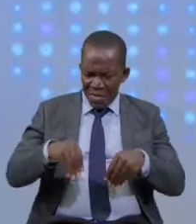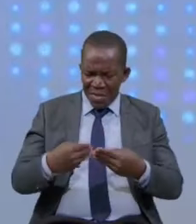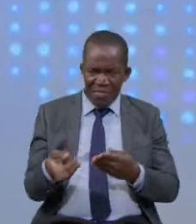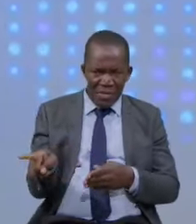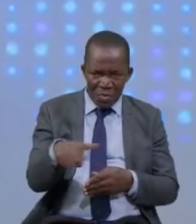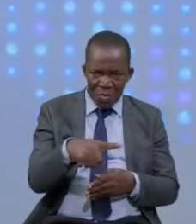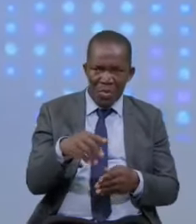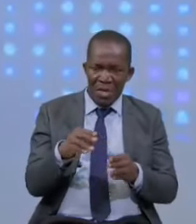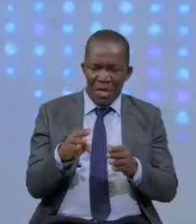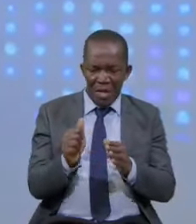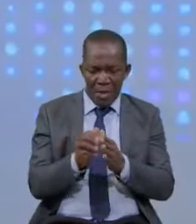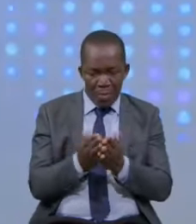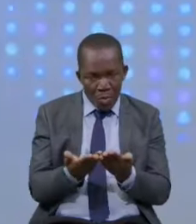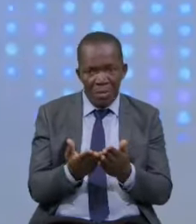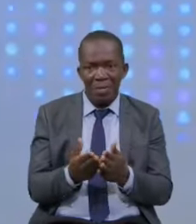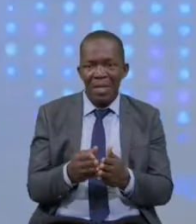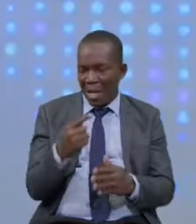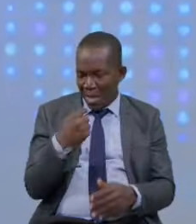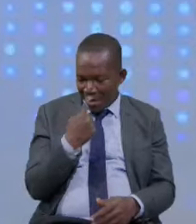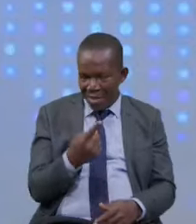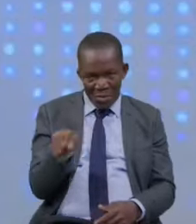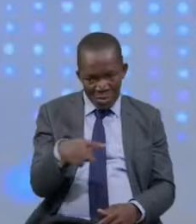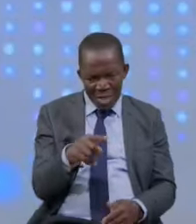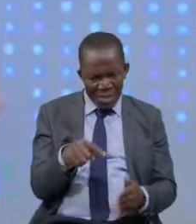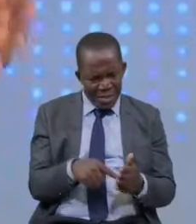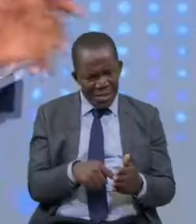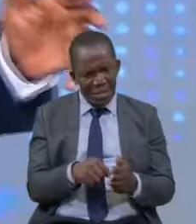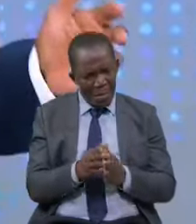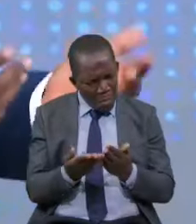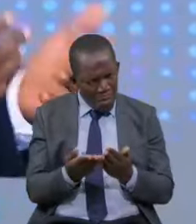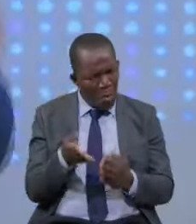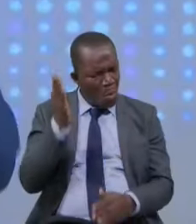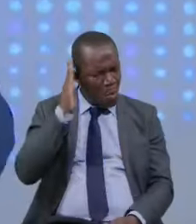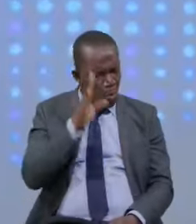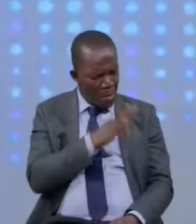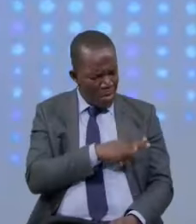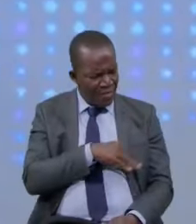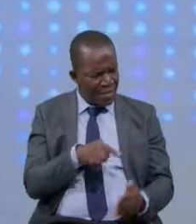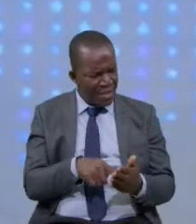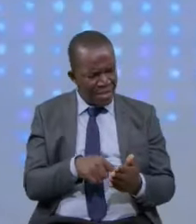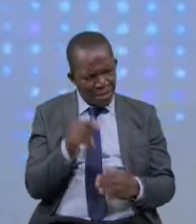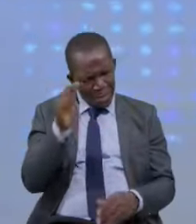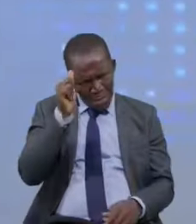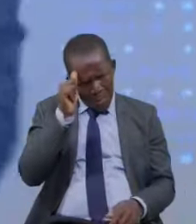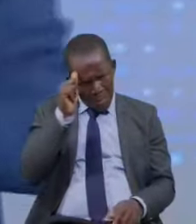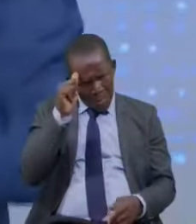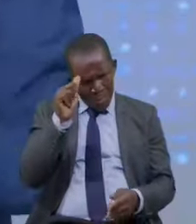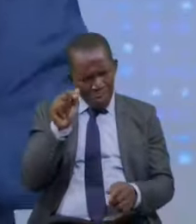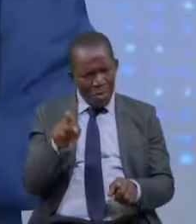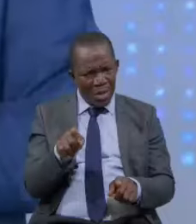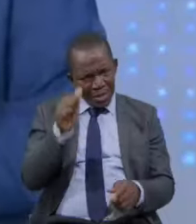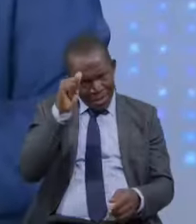so and so. This will benefit sister so and so. And he bought that book and he gave each unto